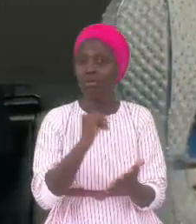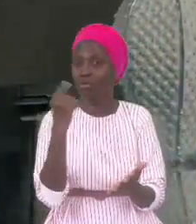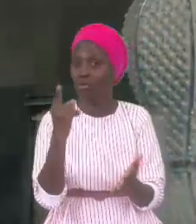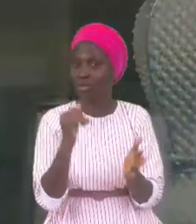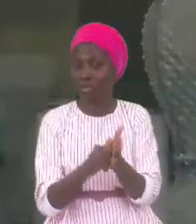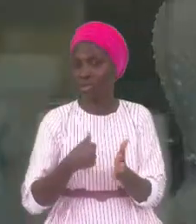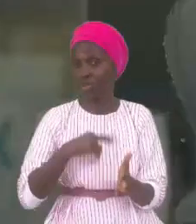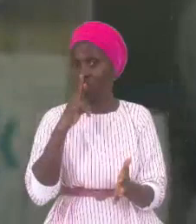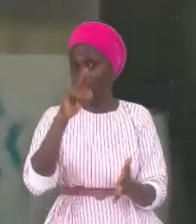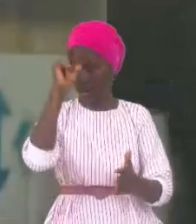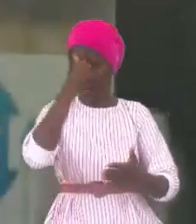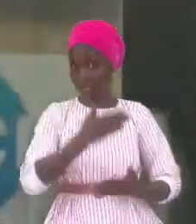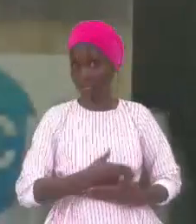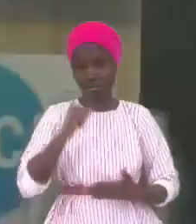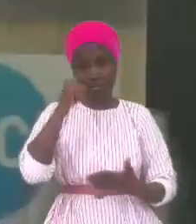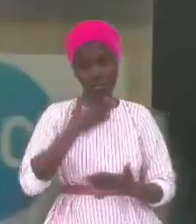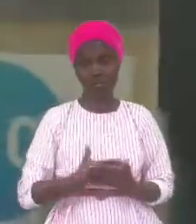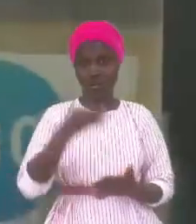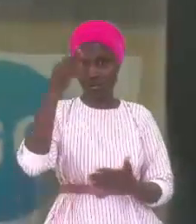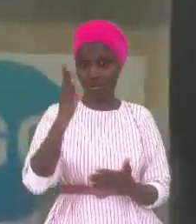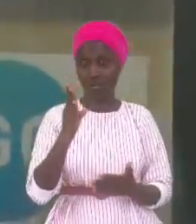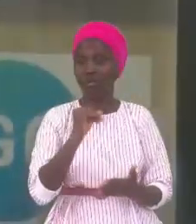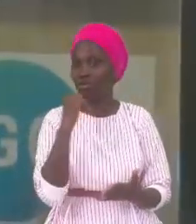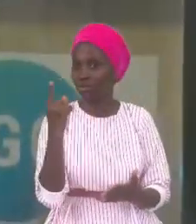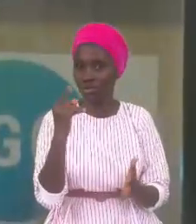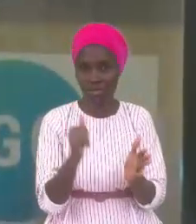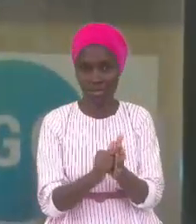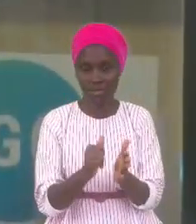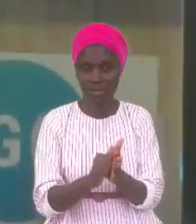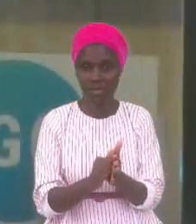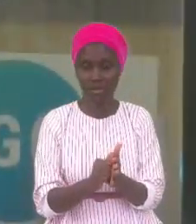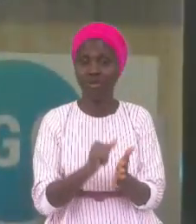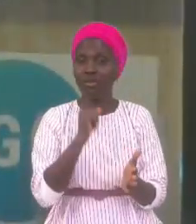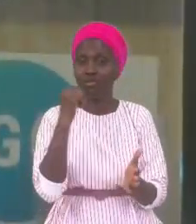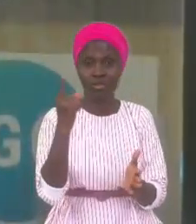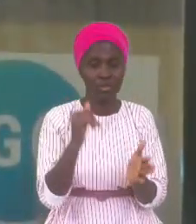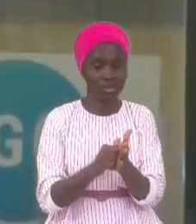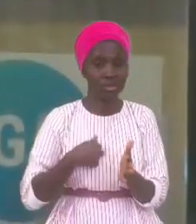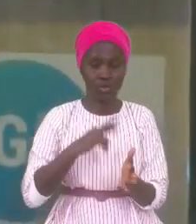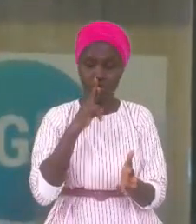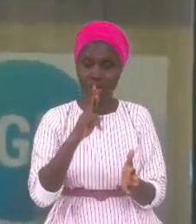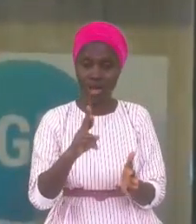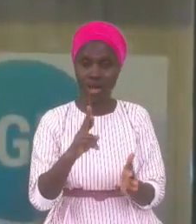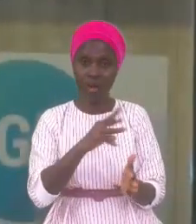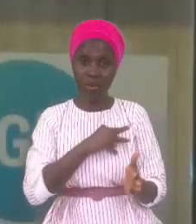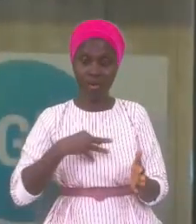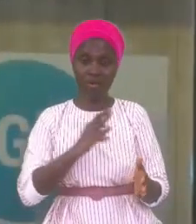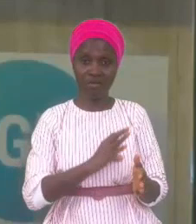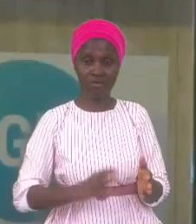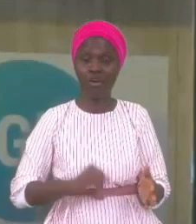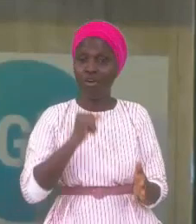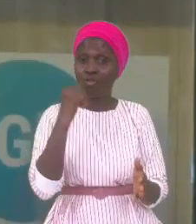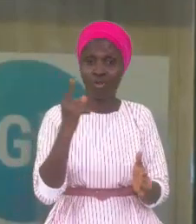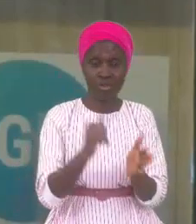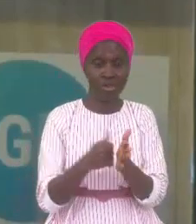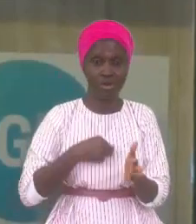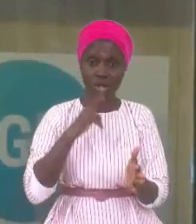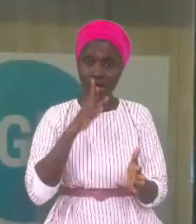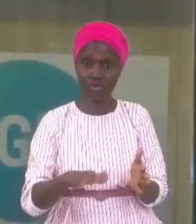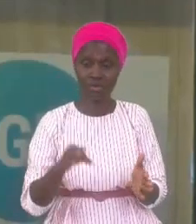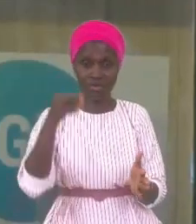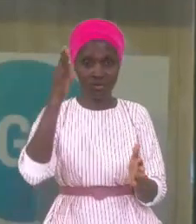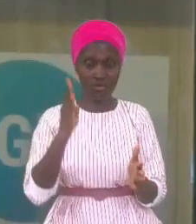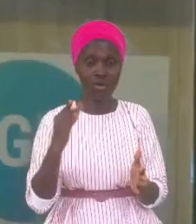and daughters of God, not only that we are members of Christ, not only that we are children of God, we are